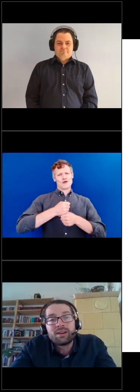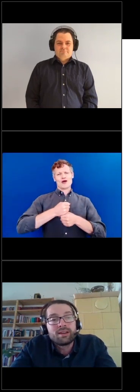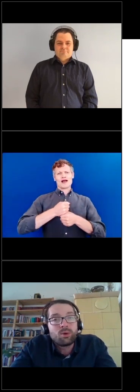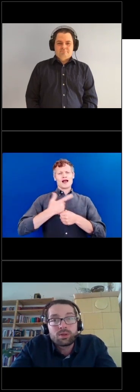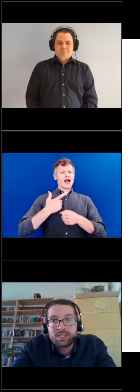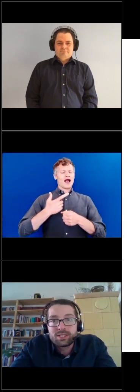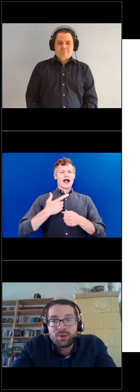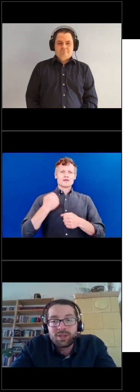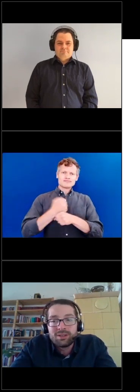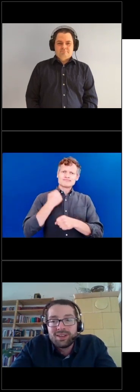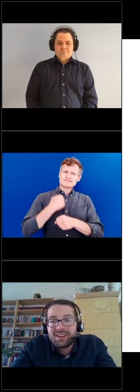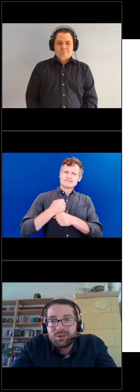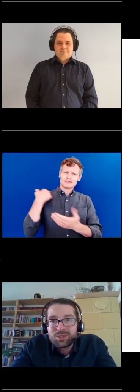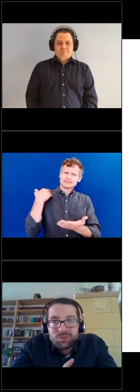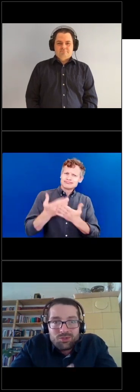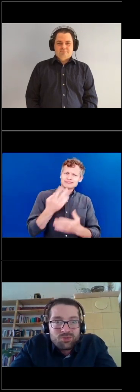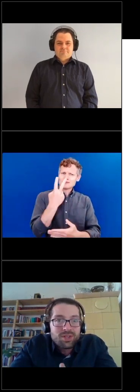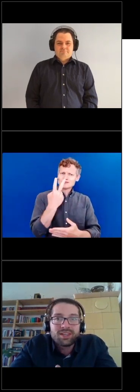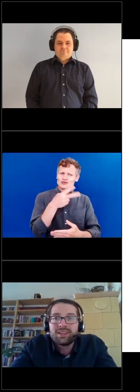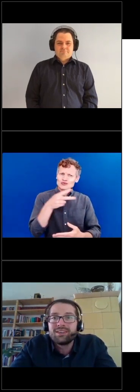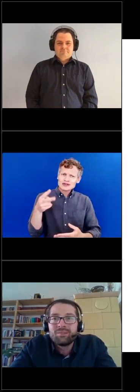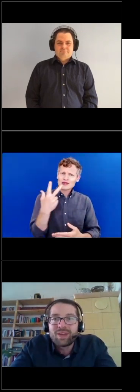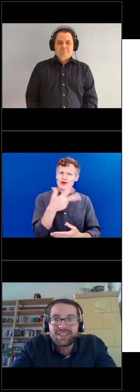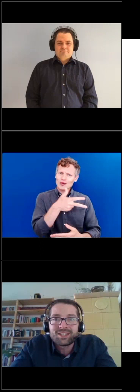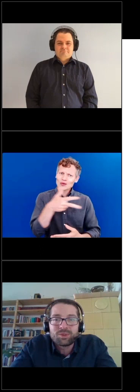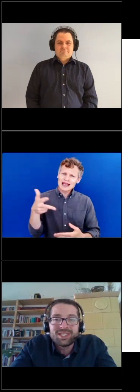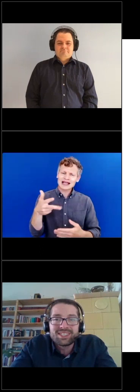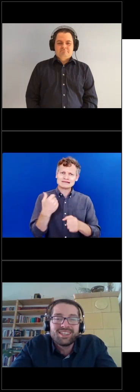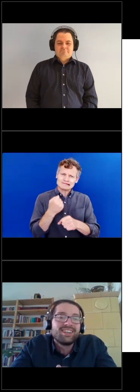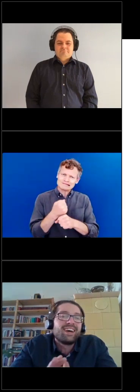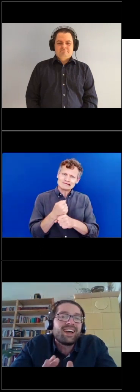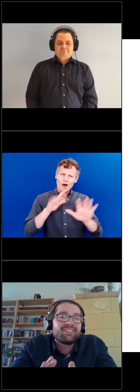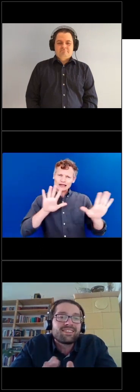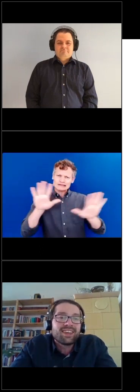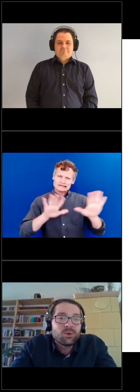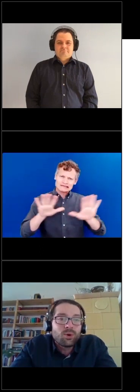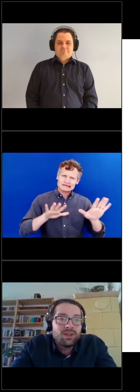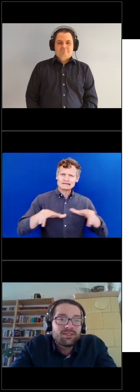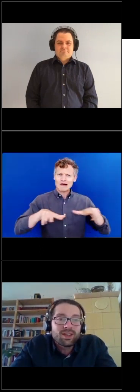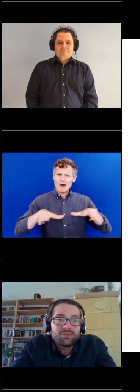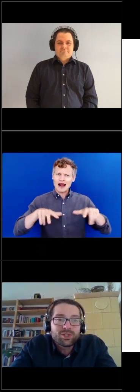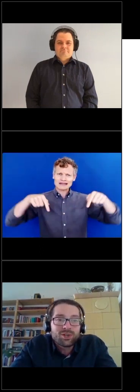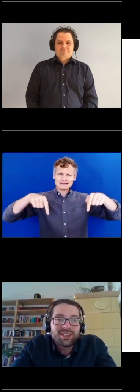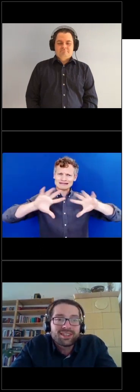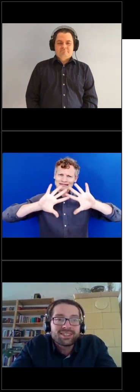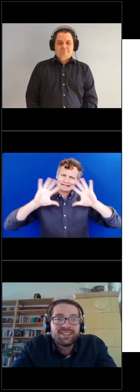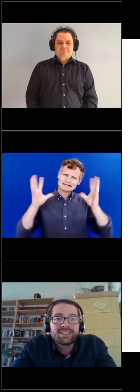prepare and organize this webinar. It was a truly amazing experience. And